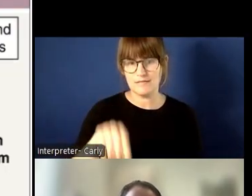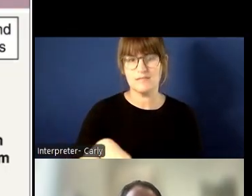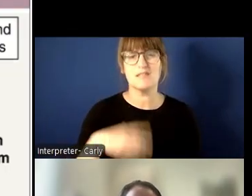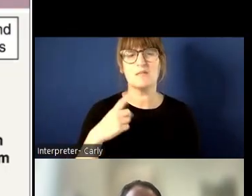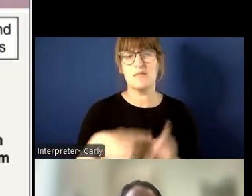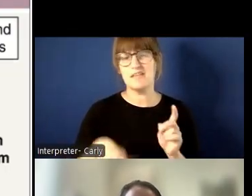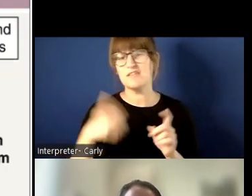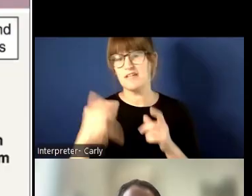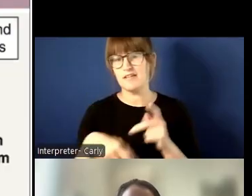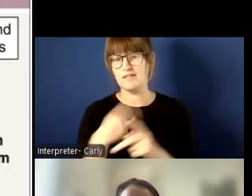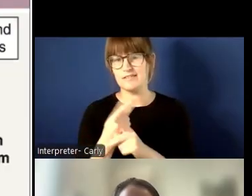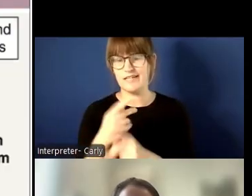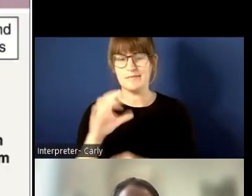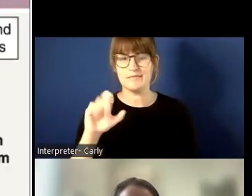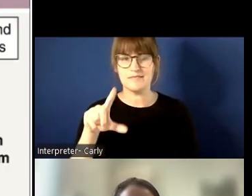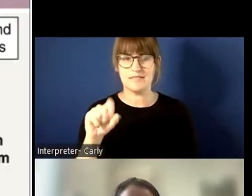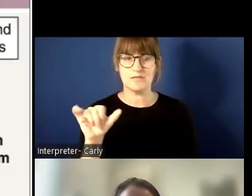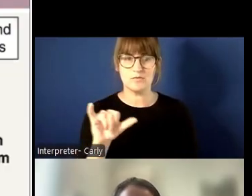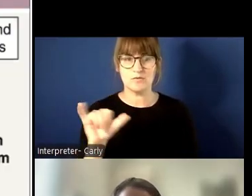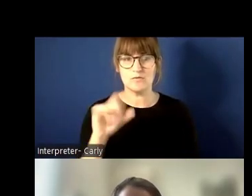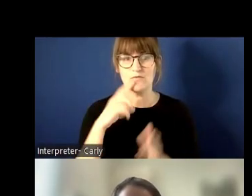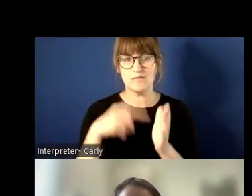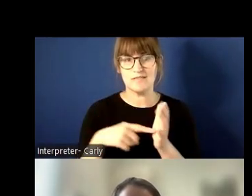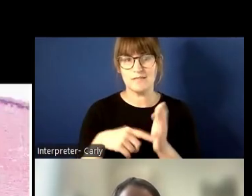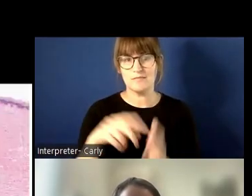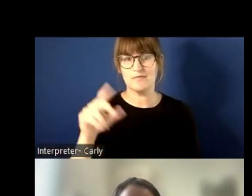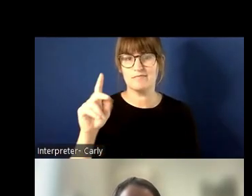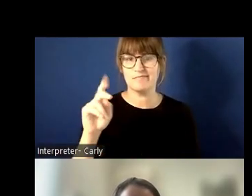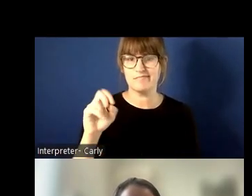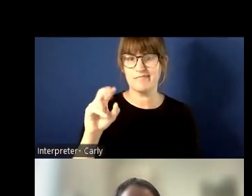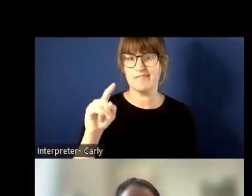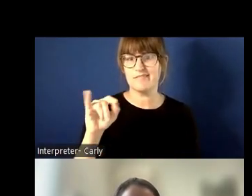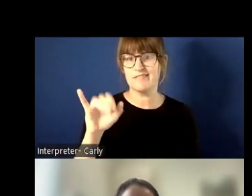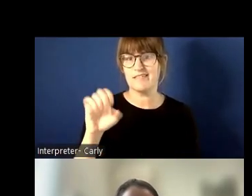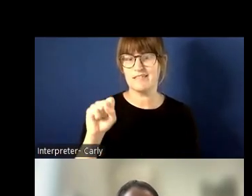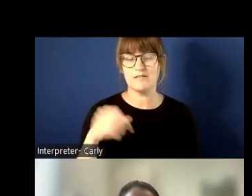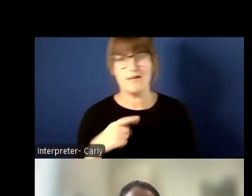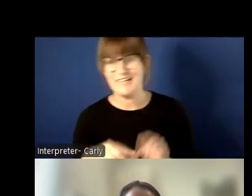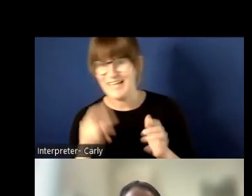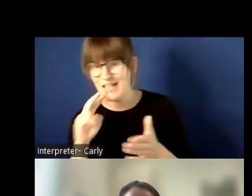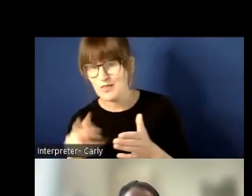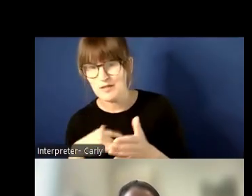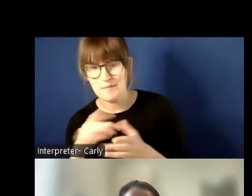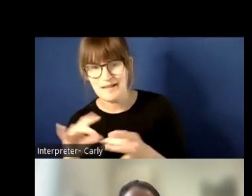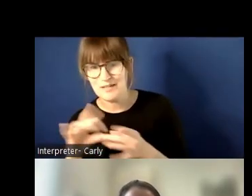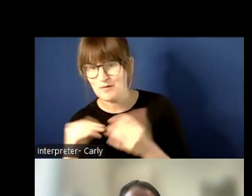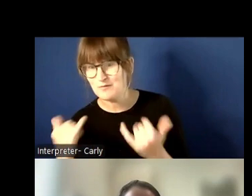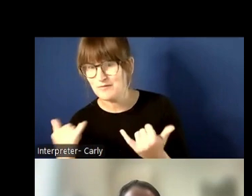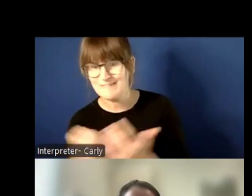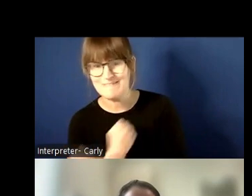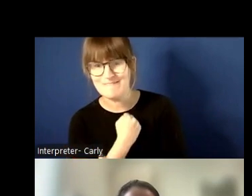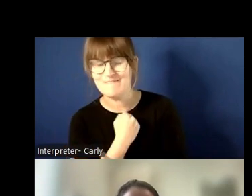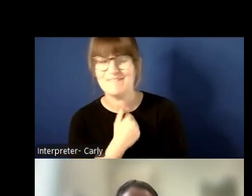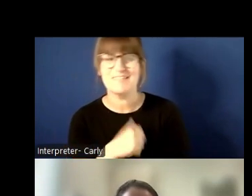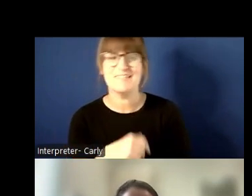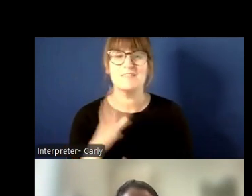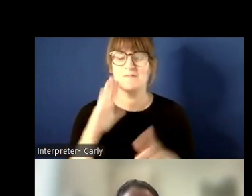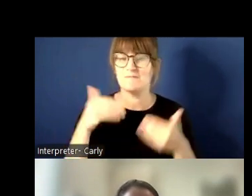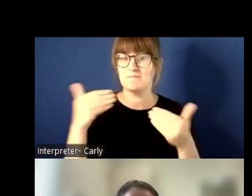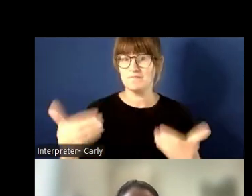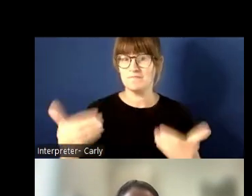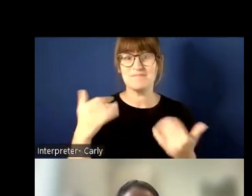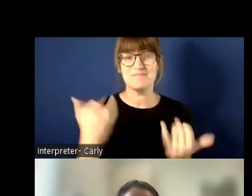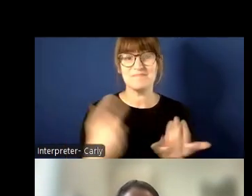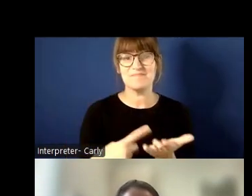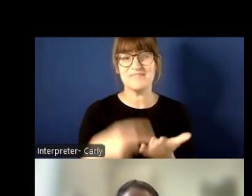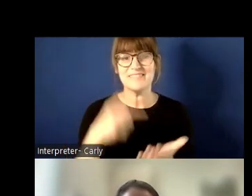cells. And bear with me, I unfortunately can't look at my notes to myself right now. So we're going to talk a little bit about skin color. So